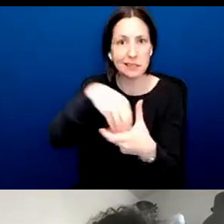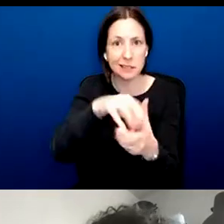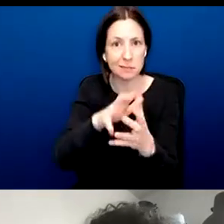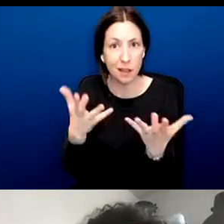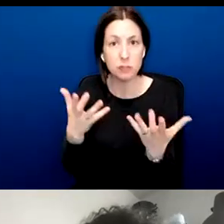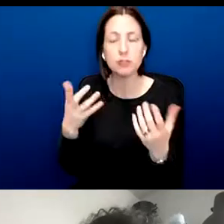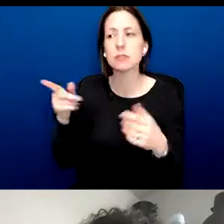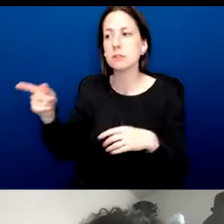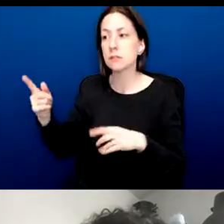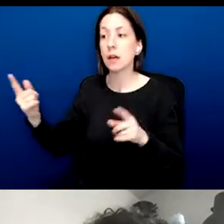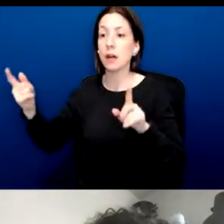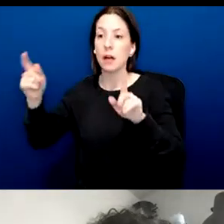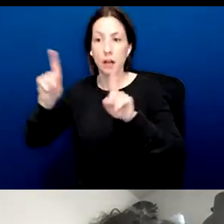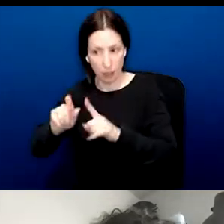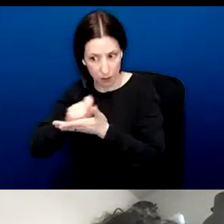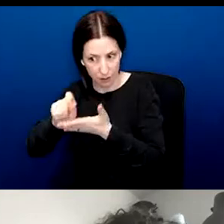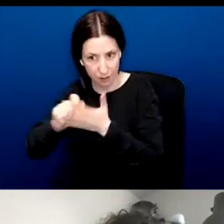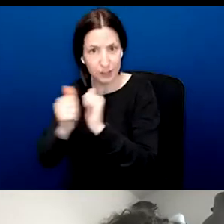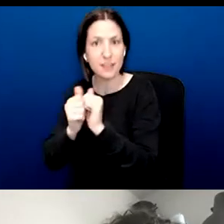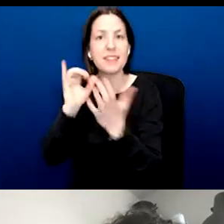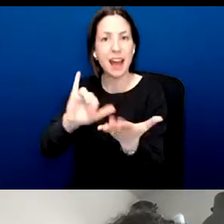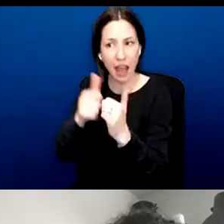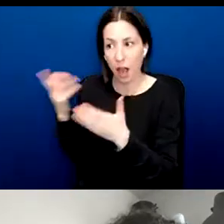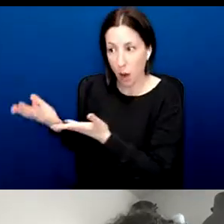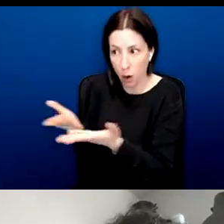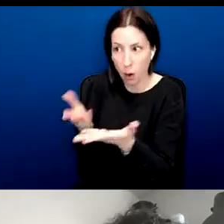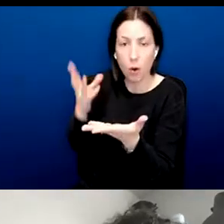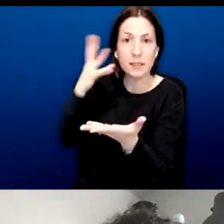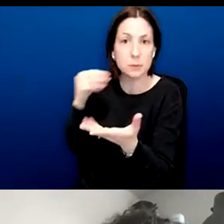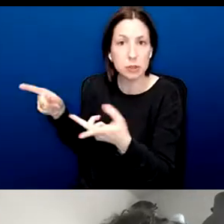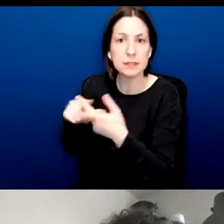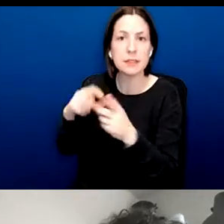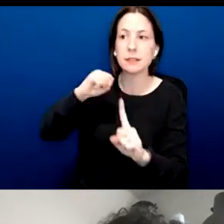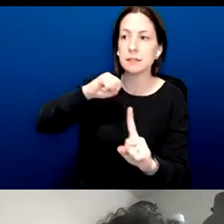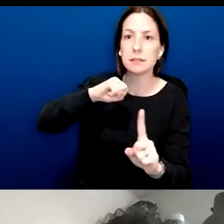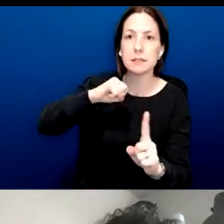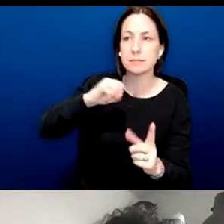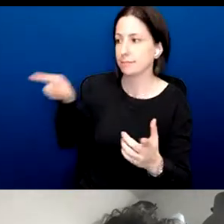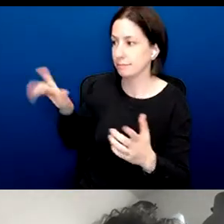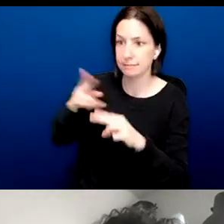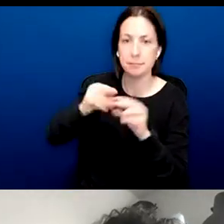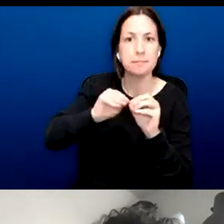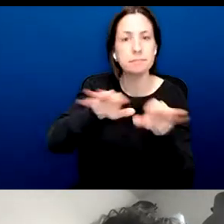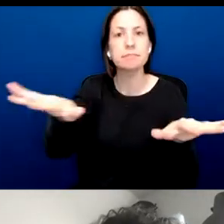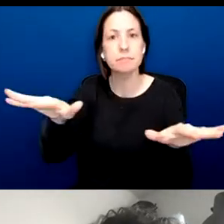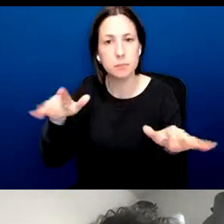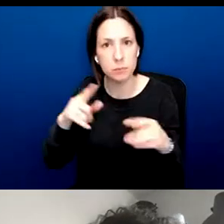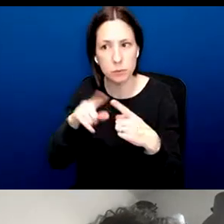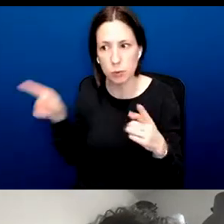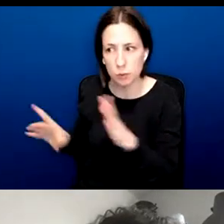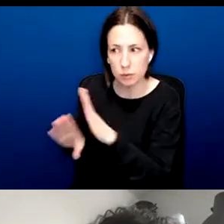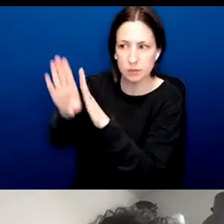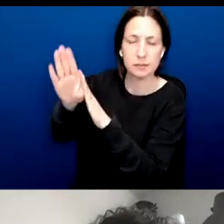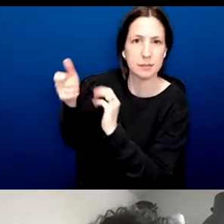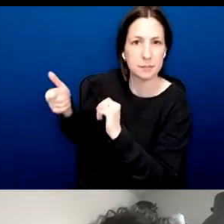right? Co-authorship is the way to get them, one, the experience, but also the exposure to really find those successes on their own. So